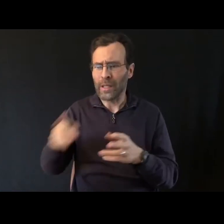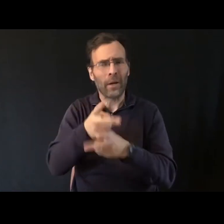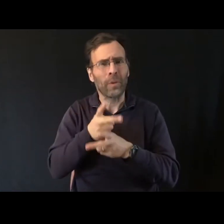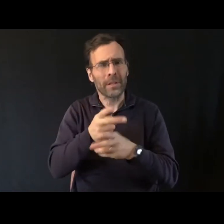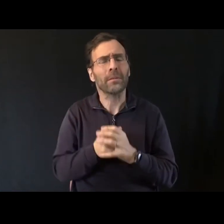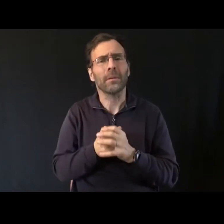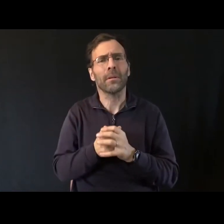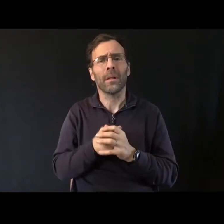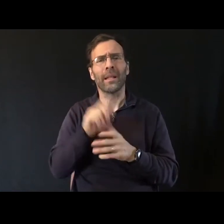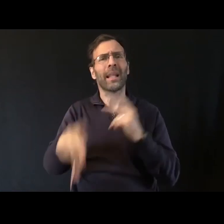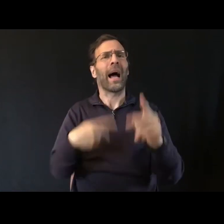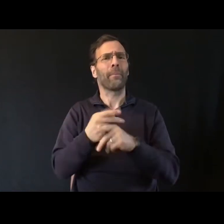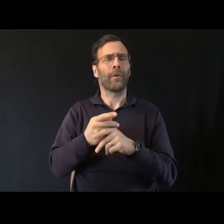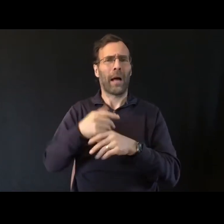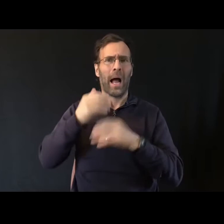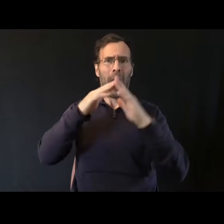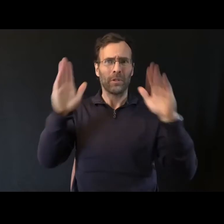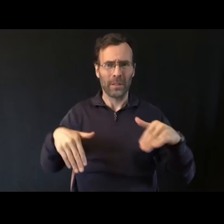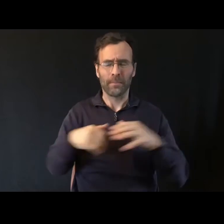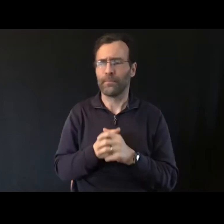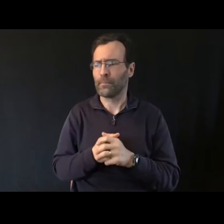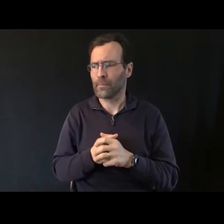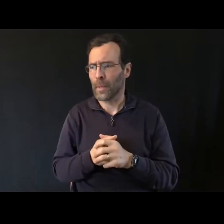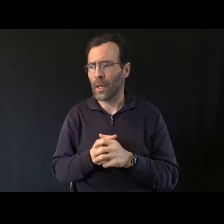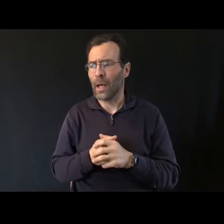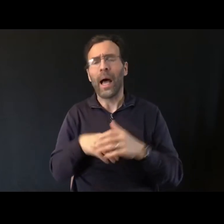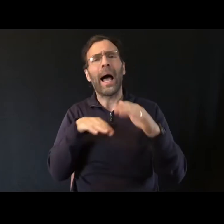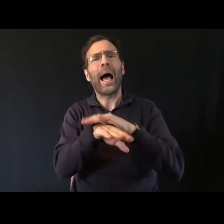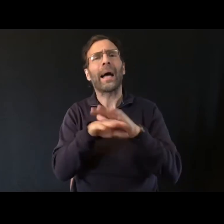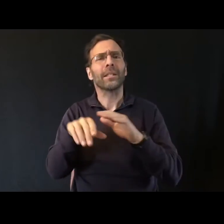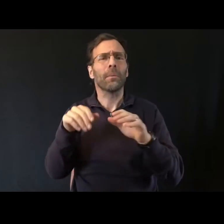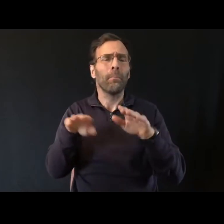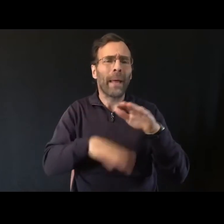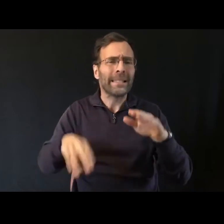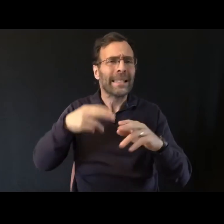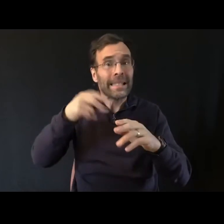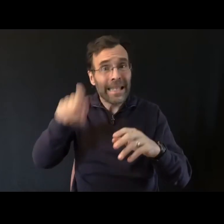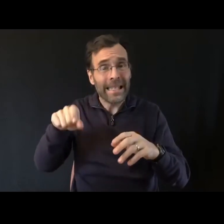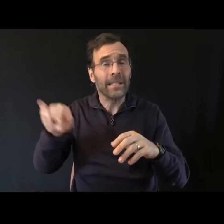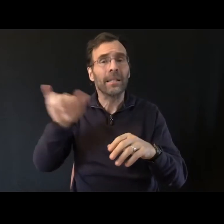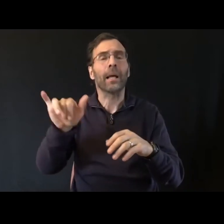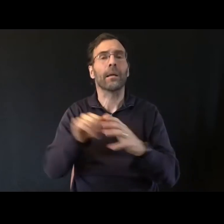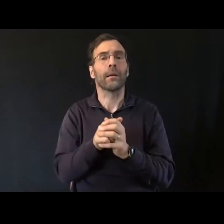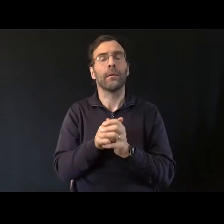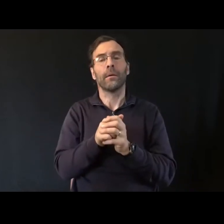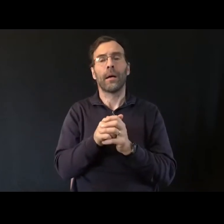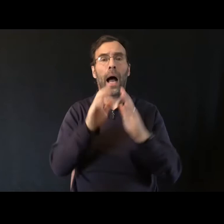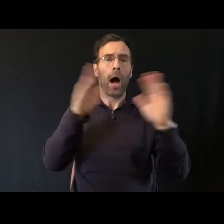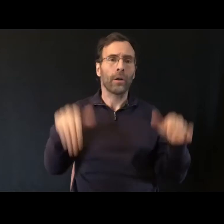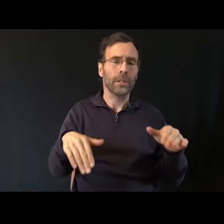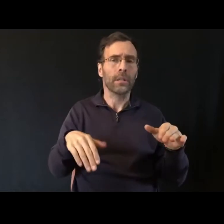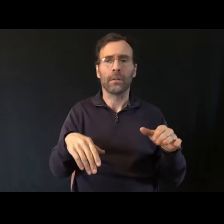housing, and access to basic needs like food, housing, transportation, healthcare, education, and